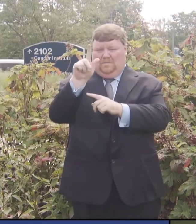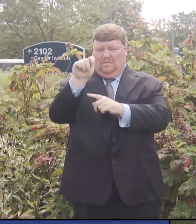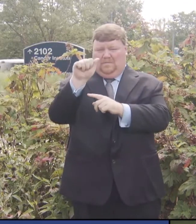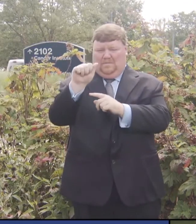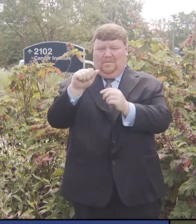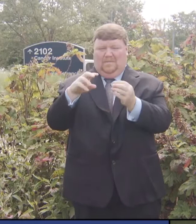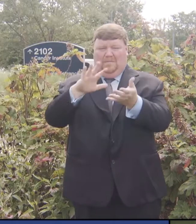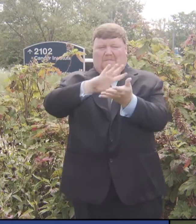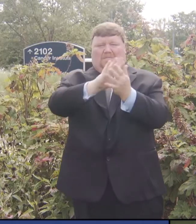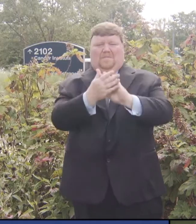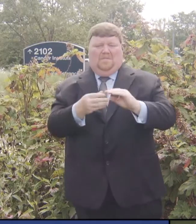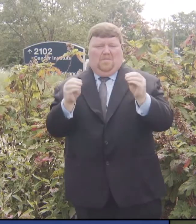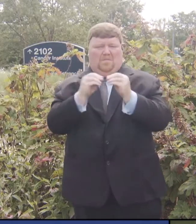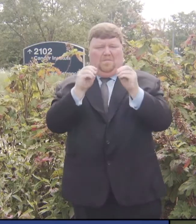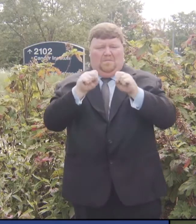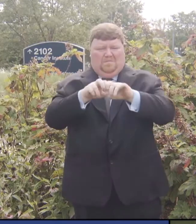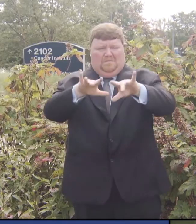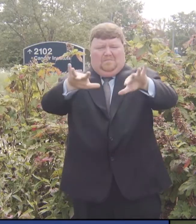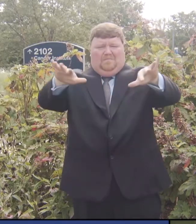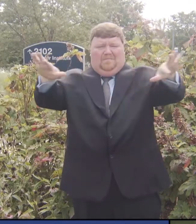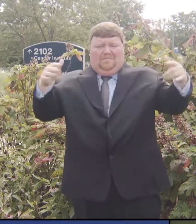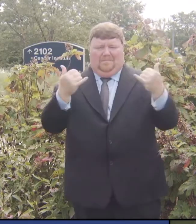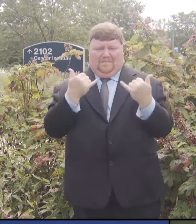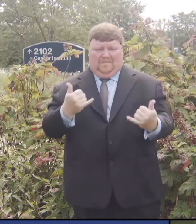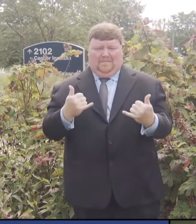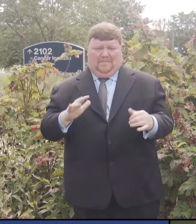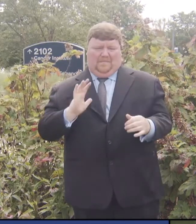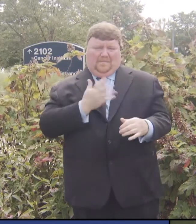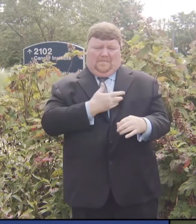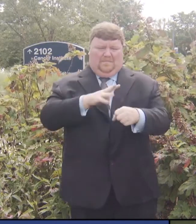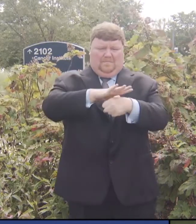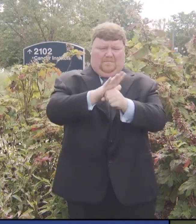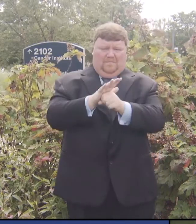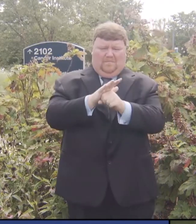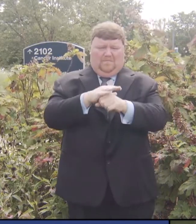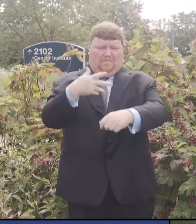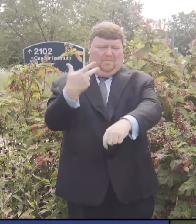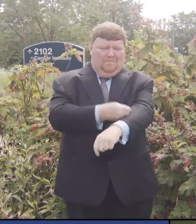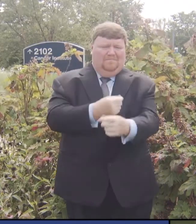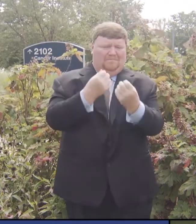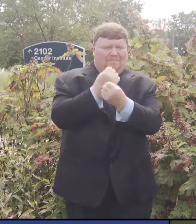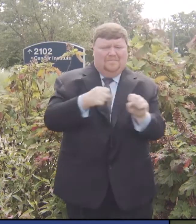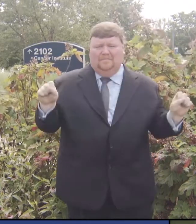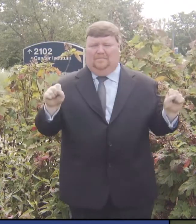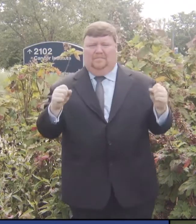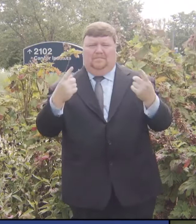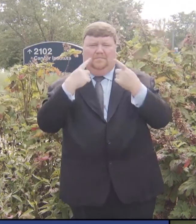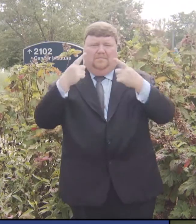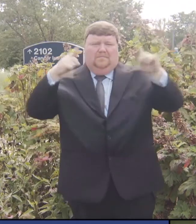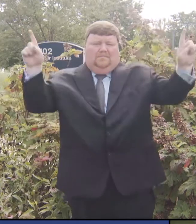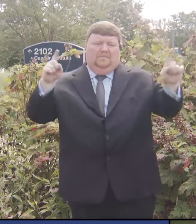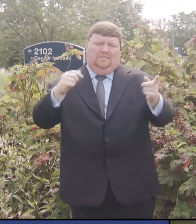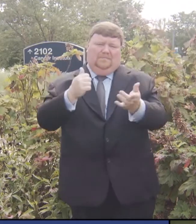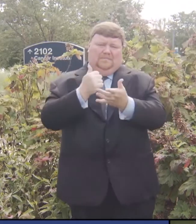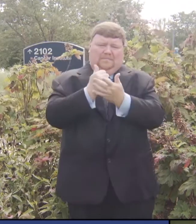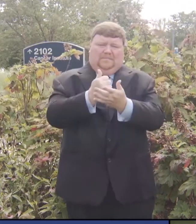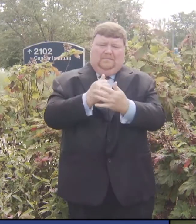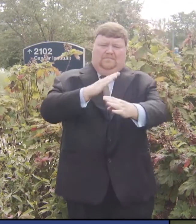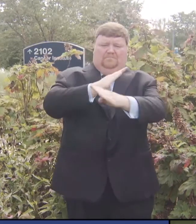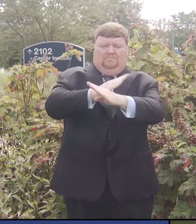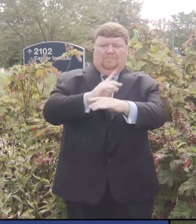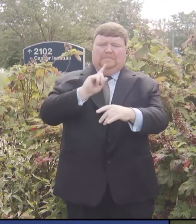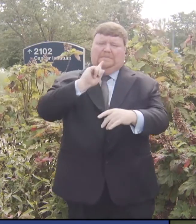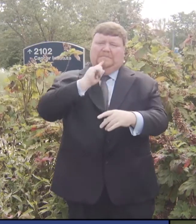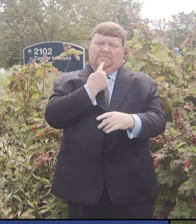becomes more widespread, the COVID vaccines are safe, are effective, and help prevent serious illness